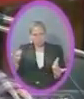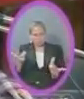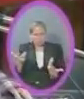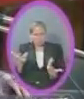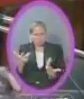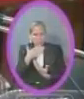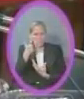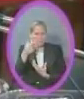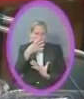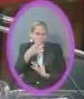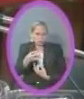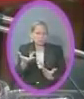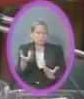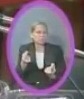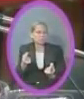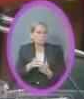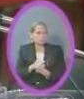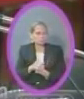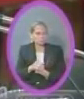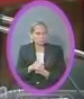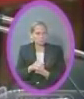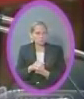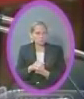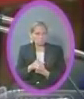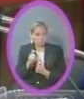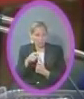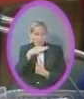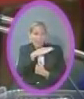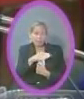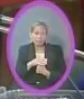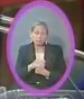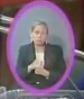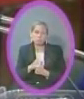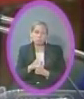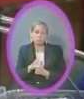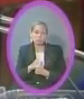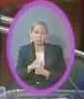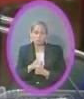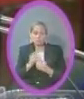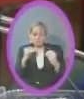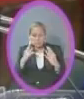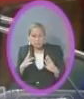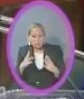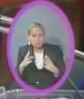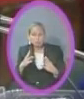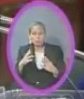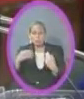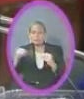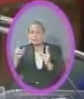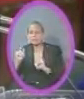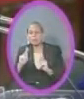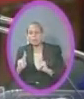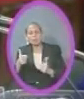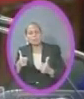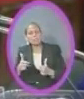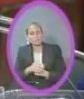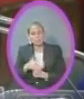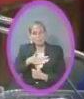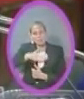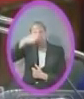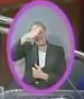in the student's best interest? They have to lie. Are they teachers or are they salespeople? My dad tells me